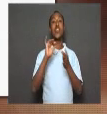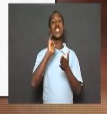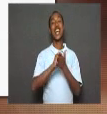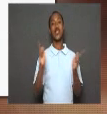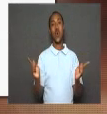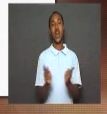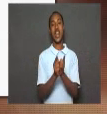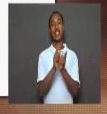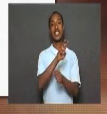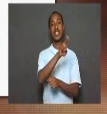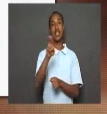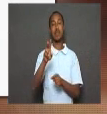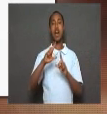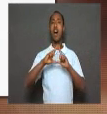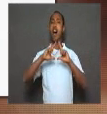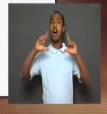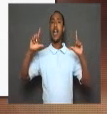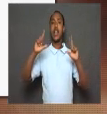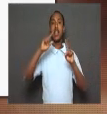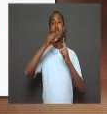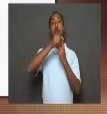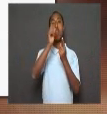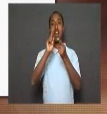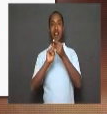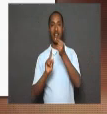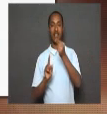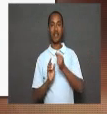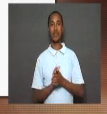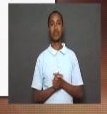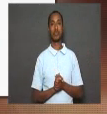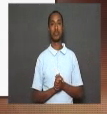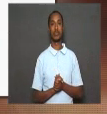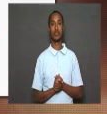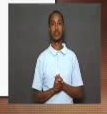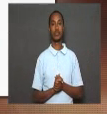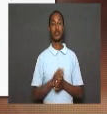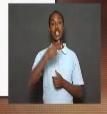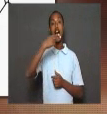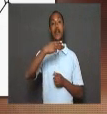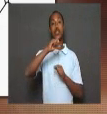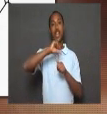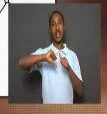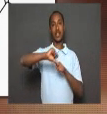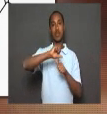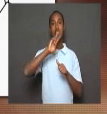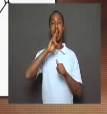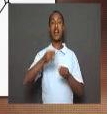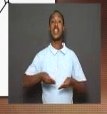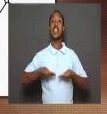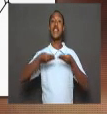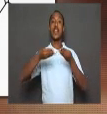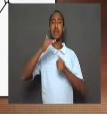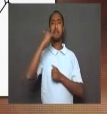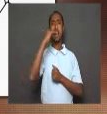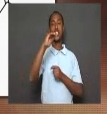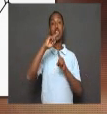connect them highly polar. hydrogen atoms are given